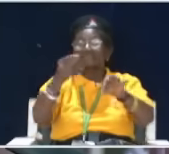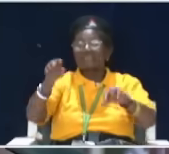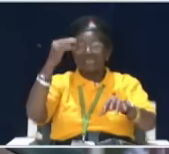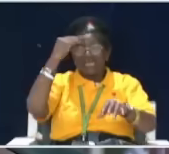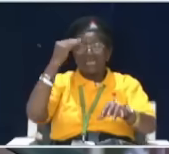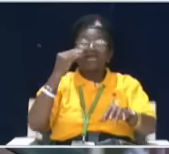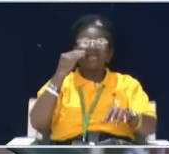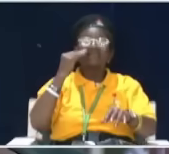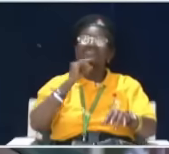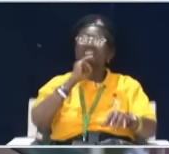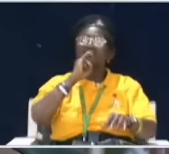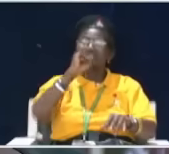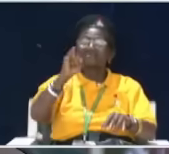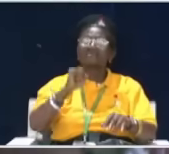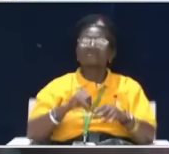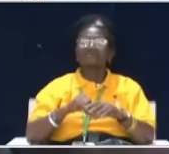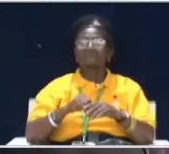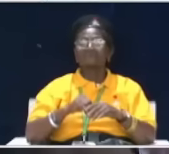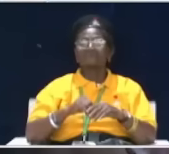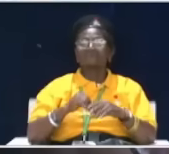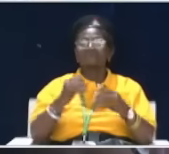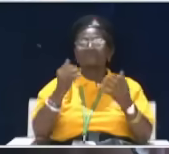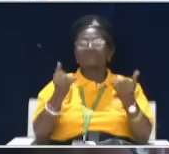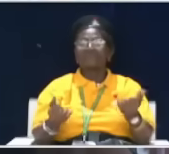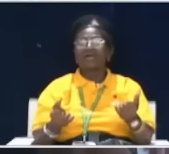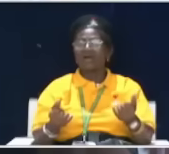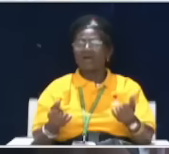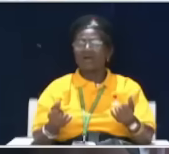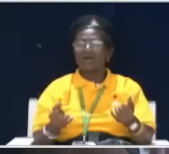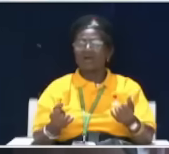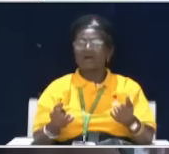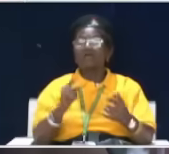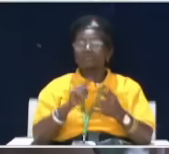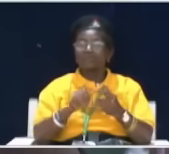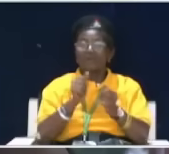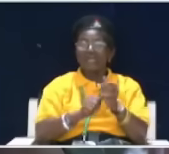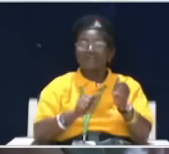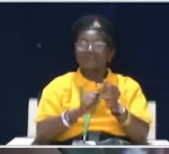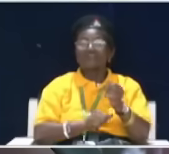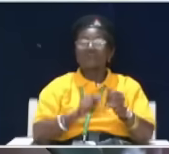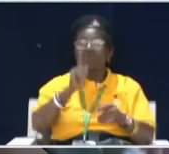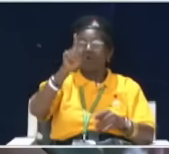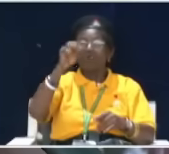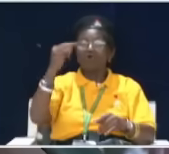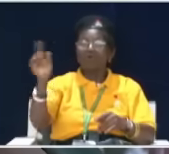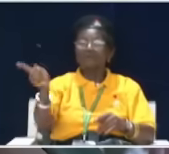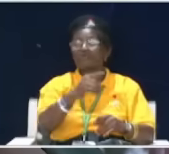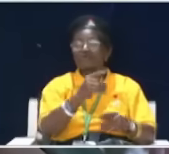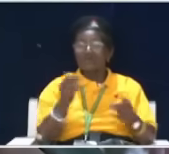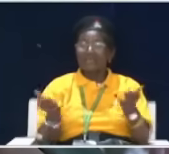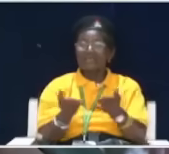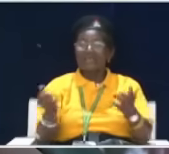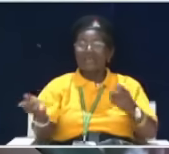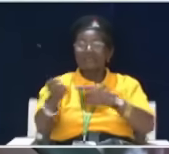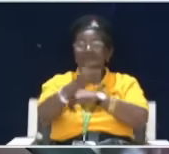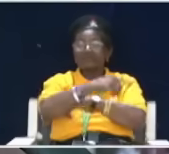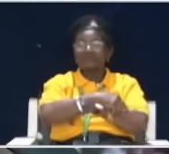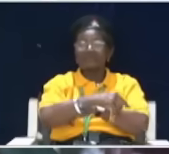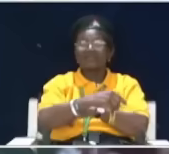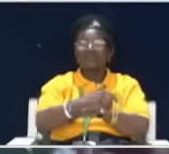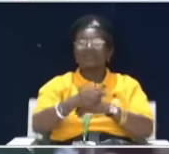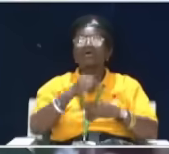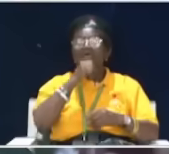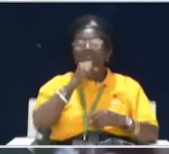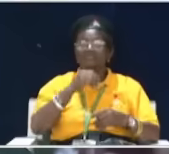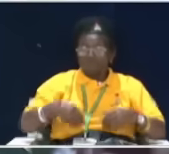bi ori se je. And I'm declaring to every one of you here today. Mo wa so tele si gbogbo eyin tin be ni iloni. Young and